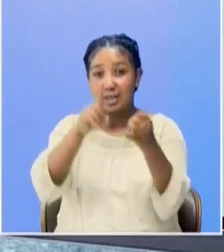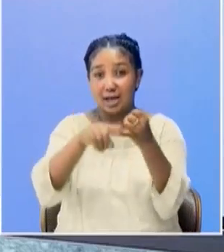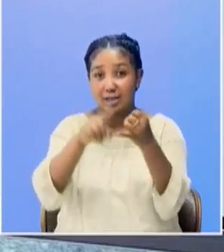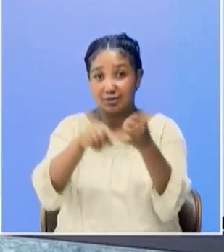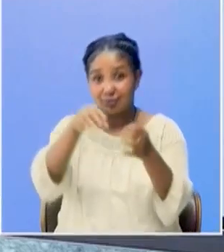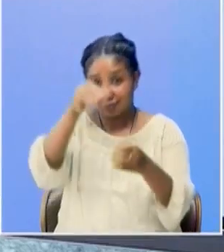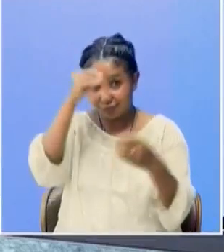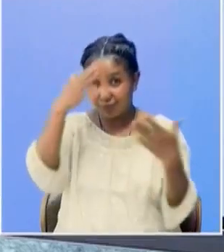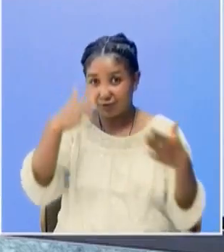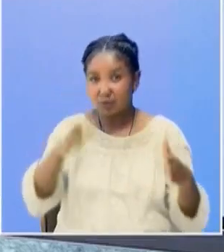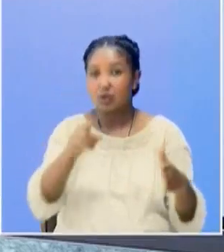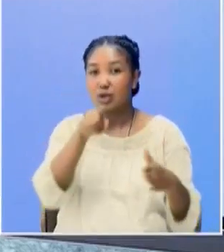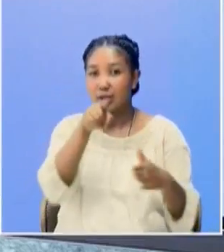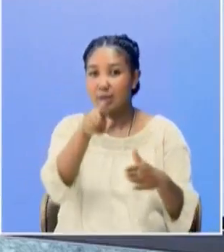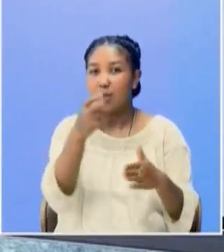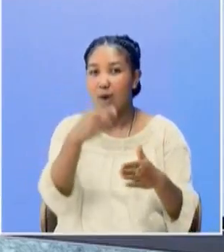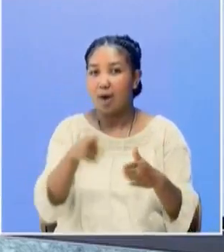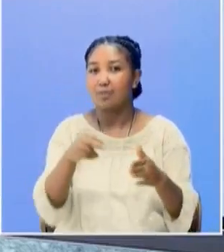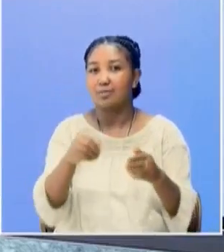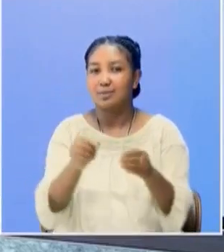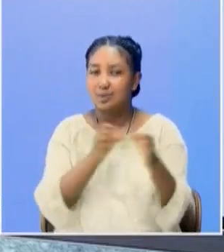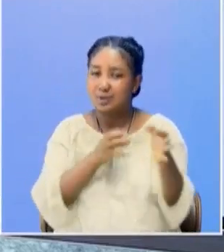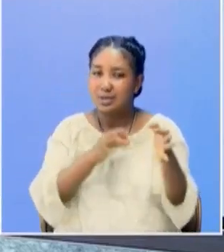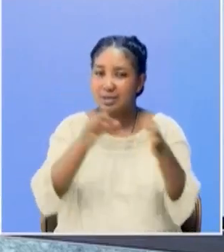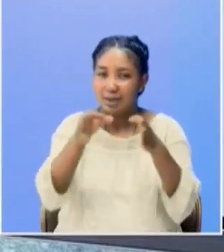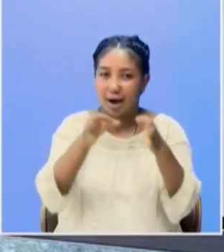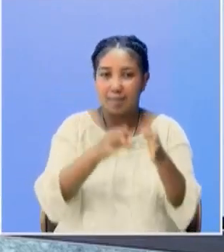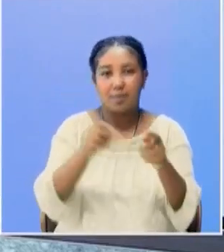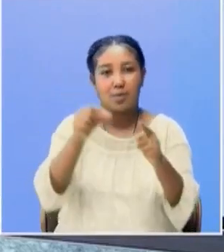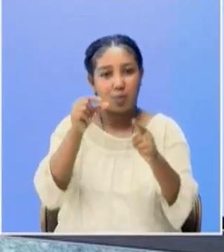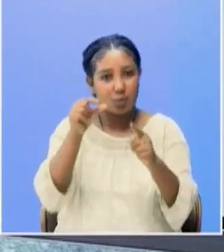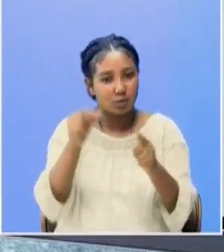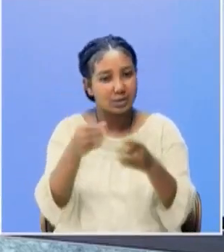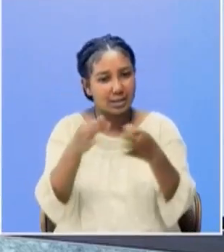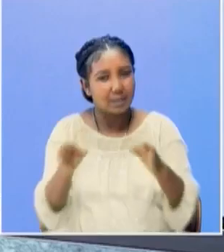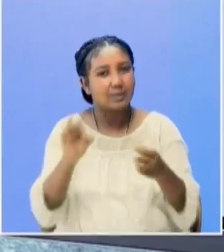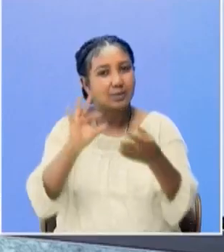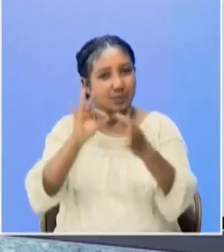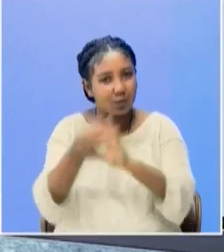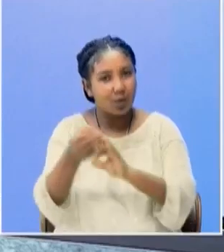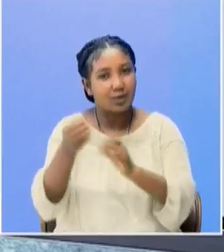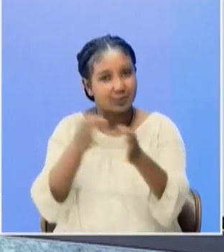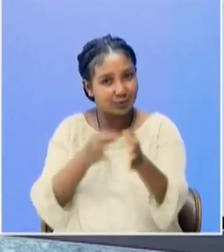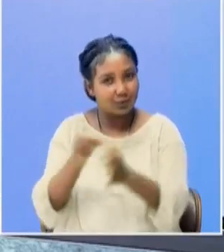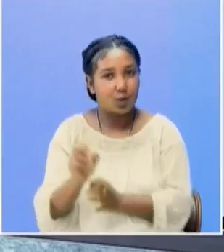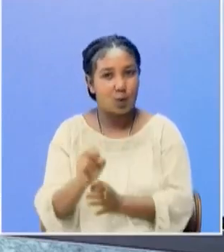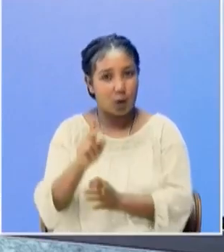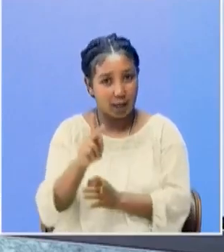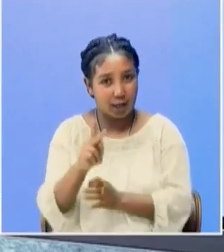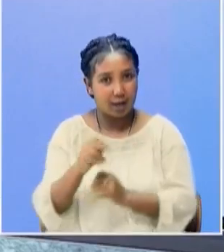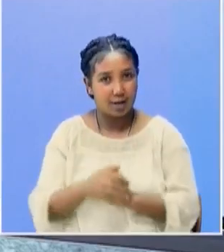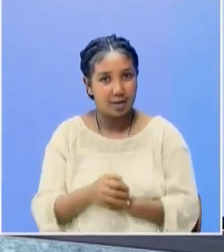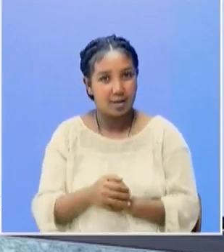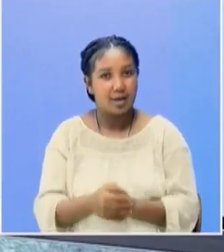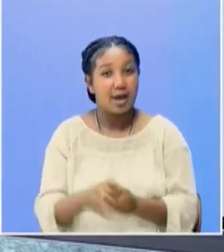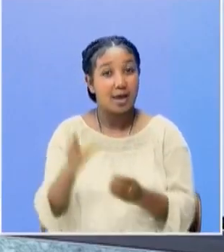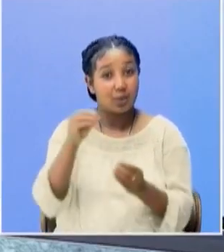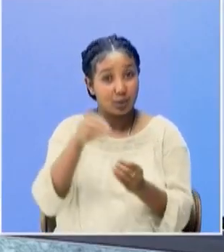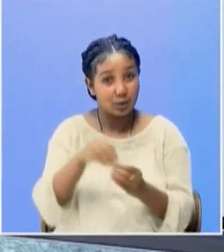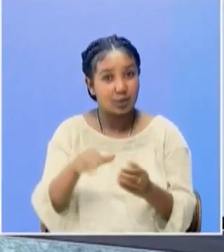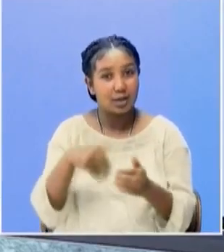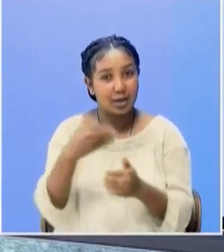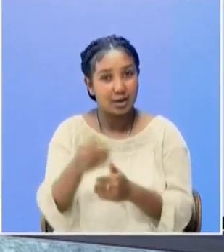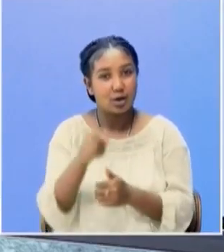this lesson, you are going to describe what sentence is. Is it clear? And also